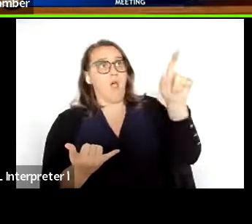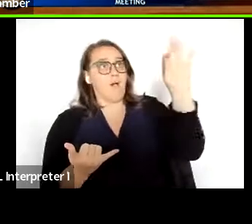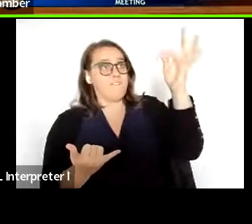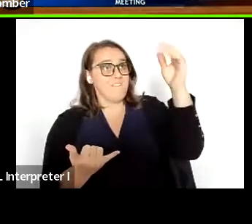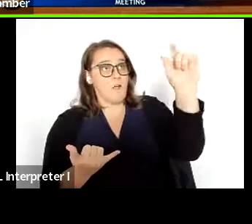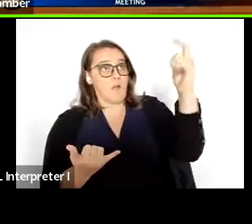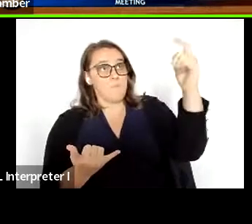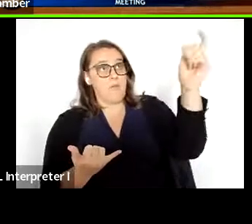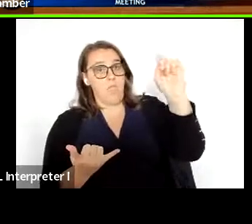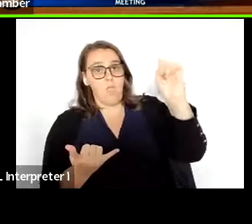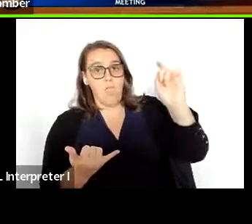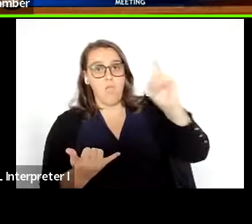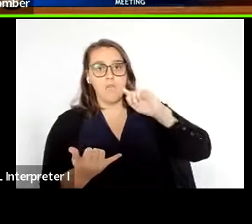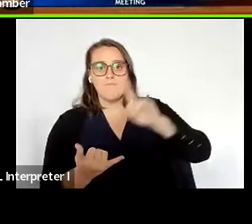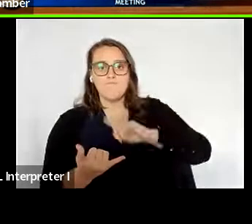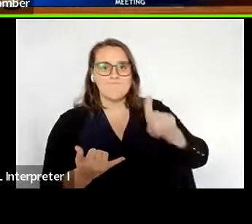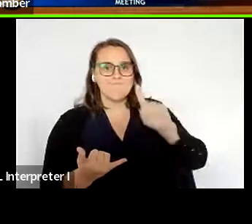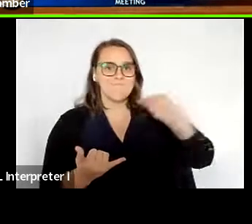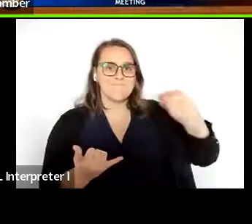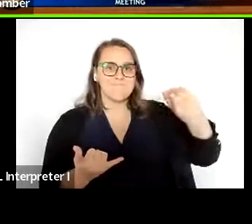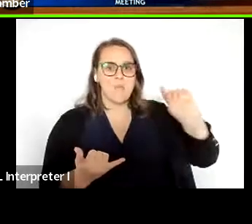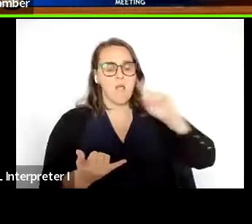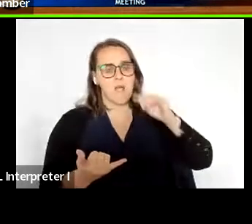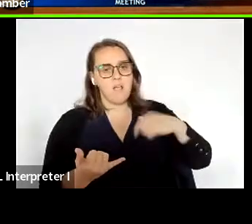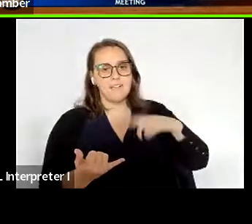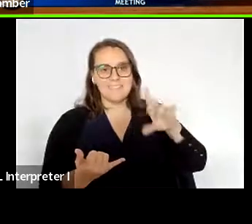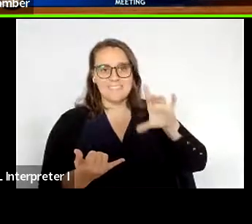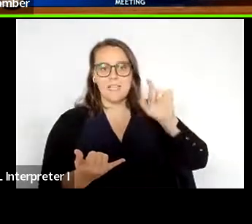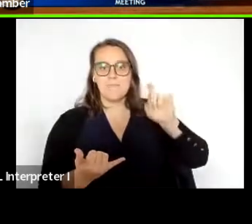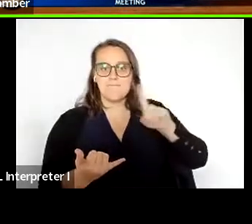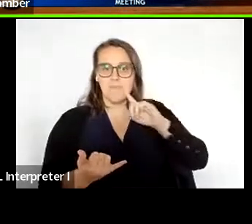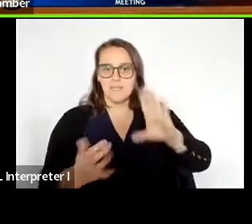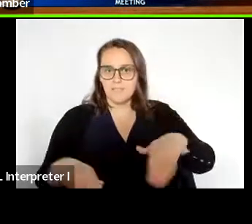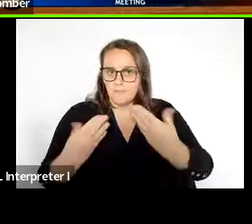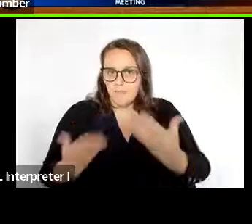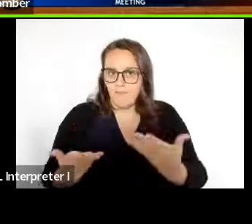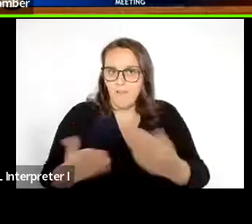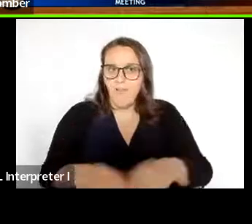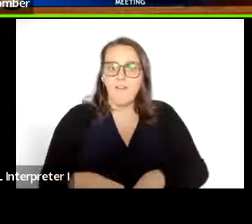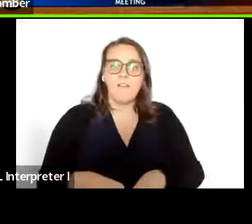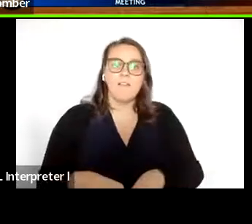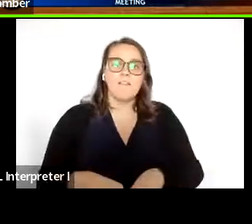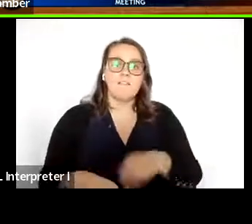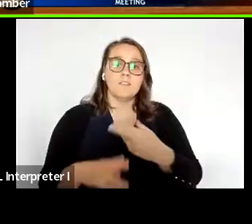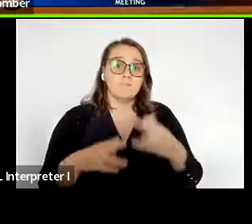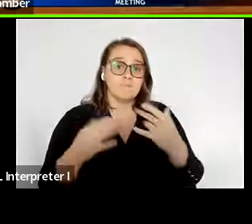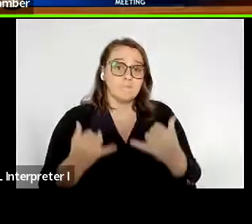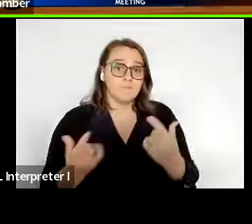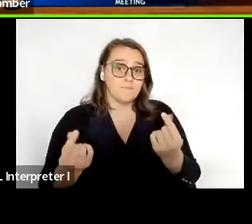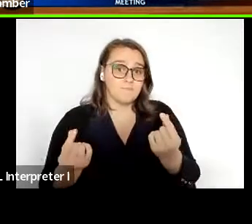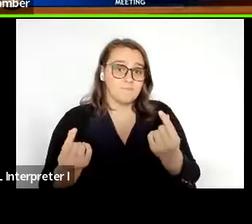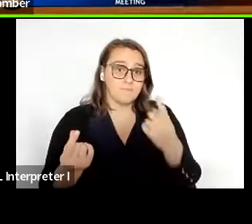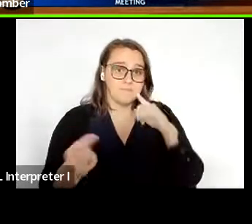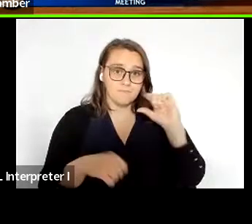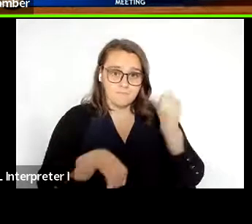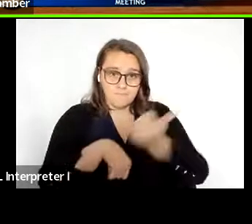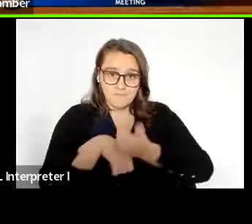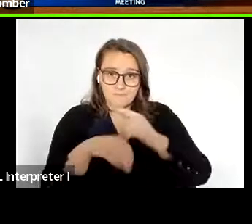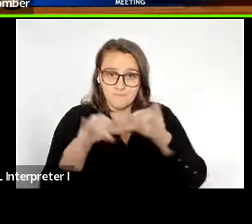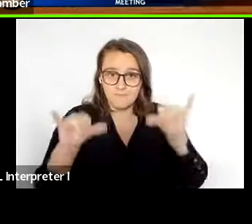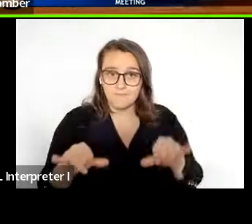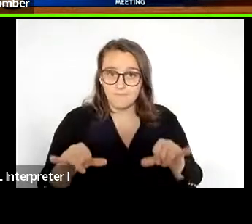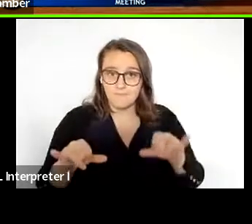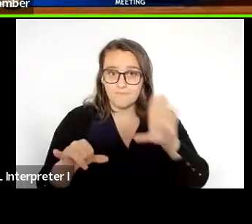Absent that, we have to step in to provide help. And in the short term, we need to set up a system that will be able to